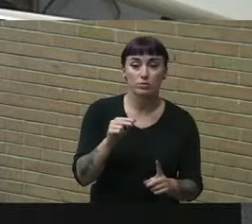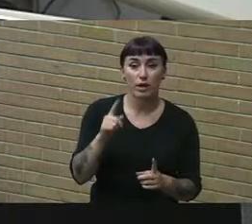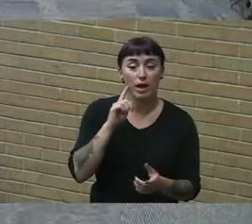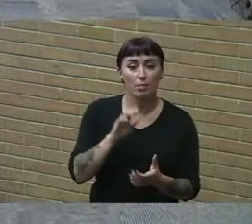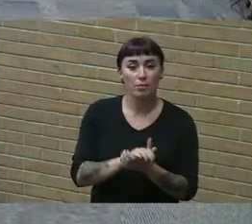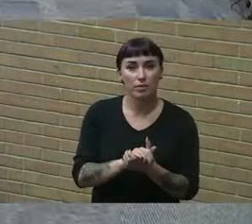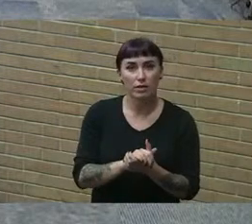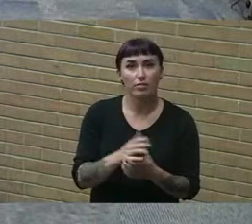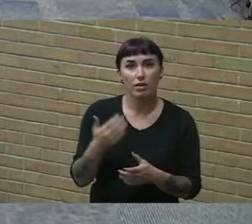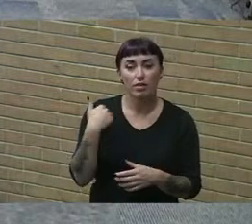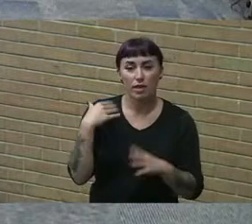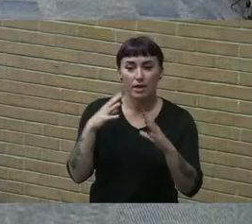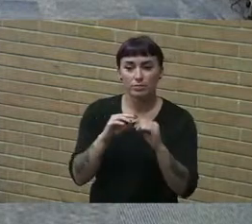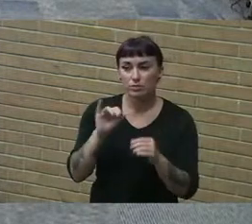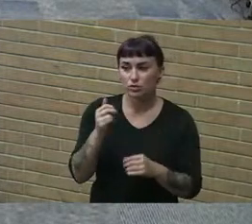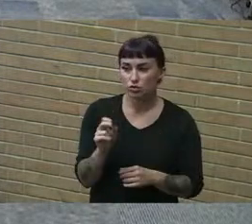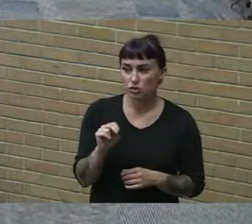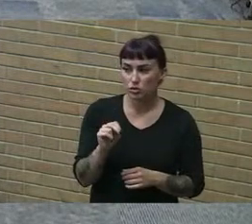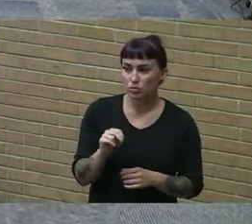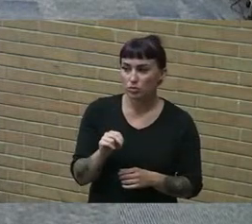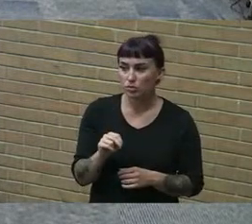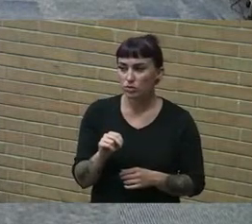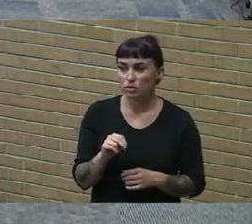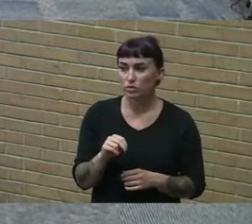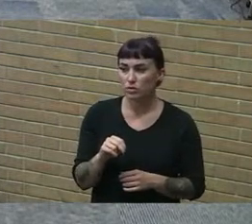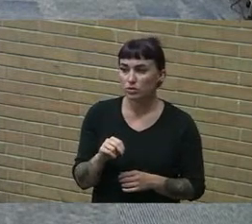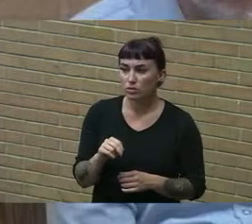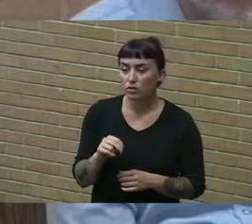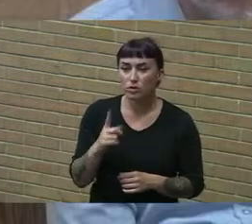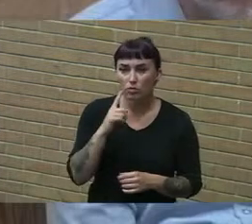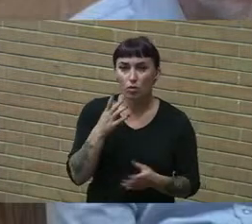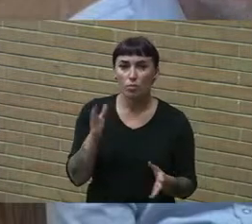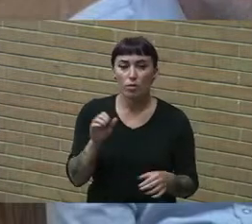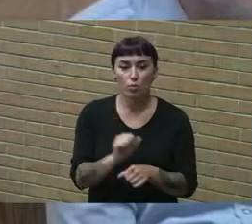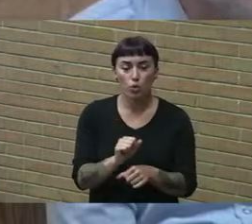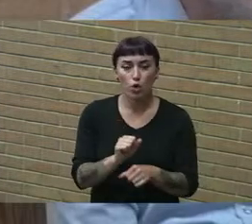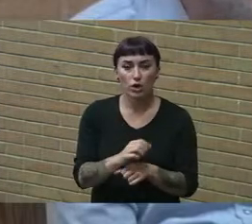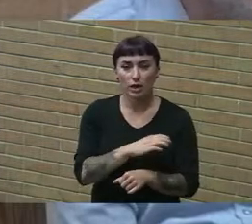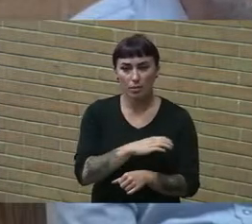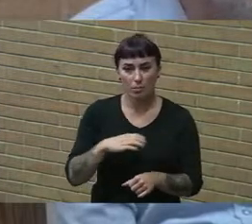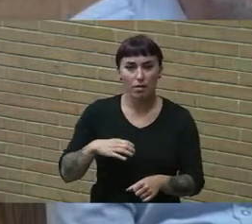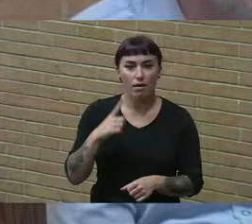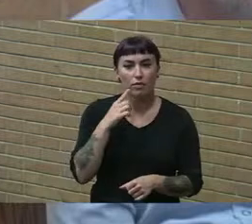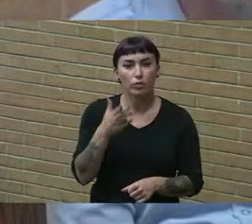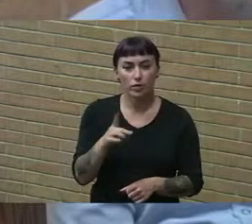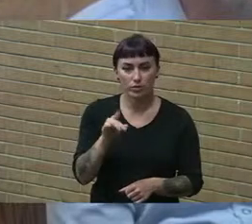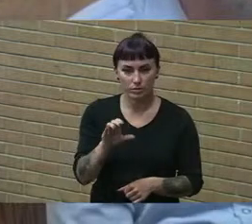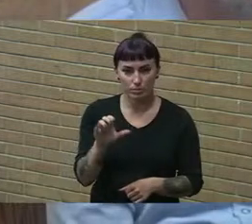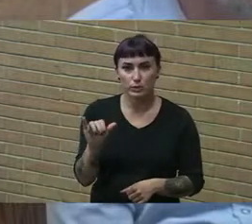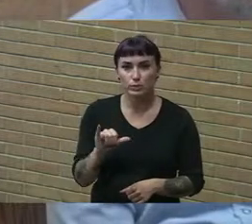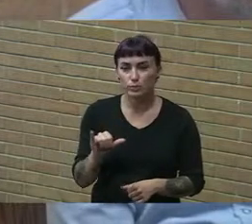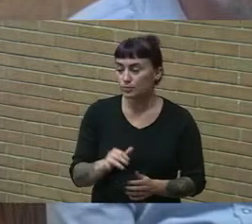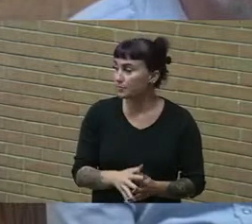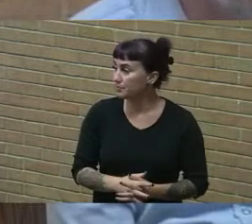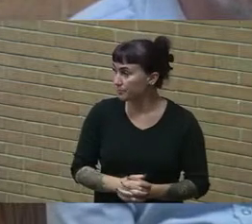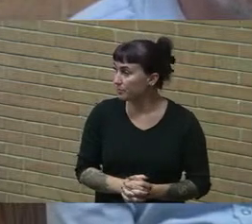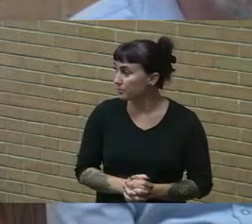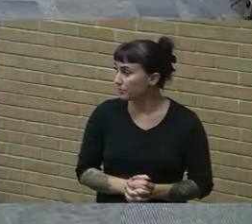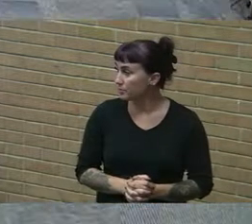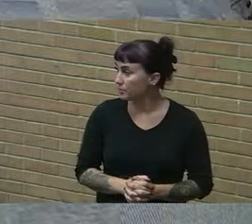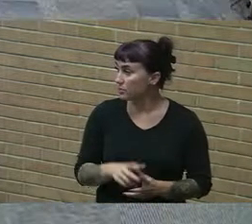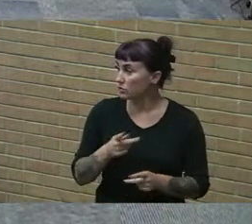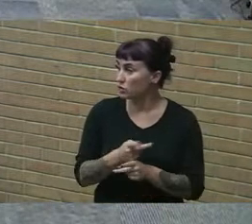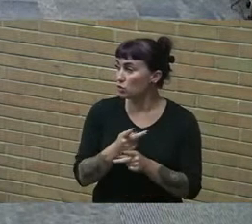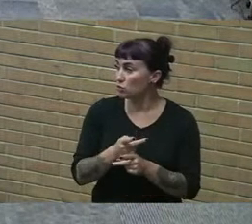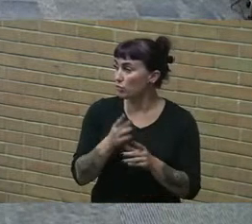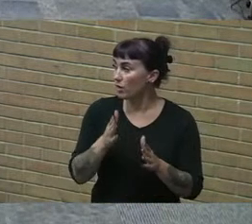that our last meeting was in January of the Public Works Committee. I think we were there in December as well. Yes.